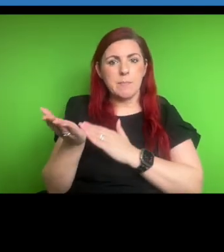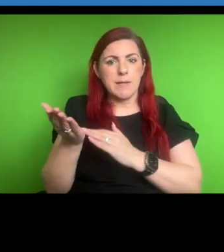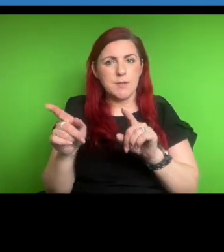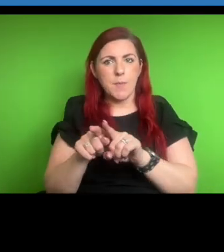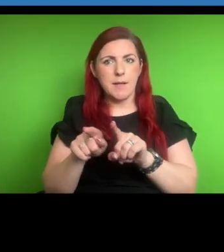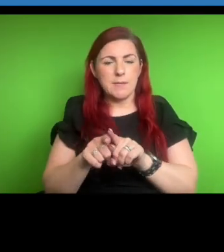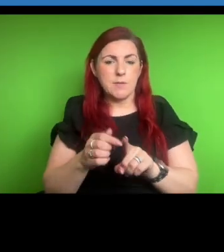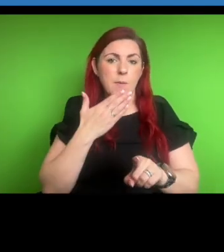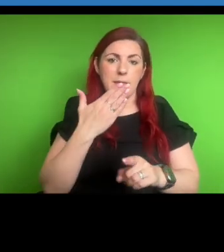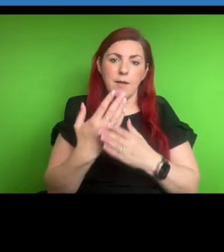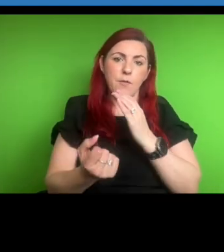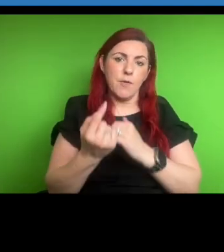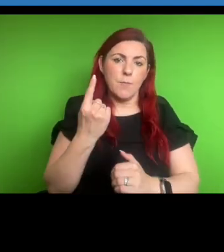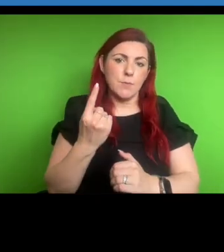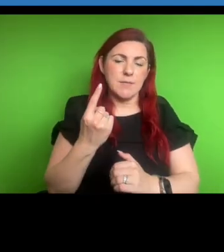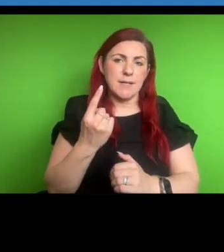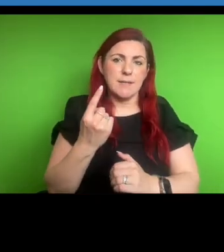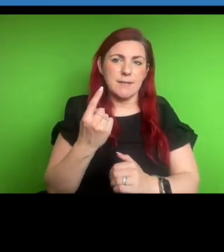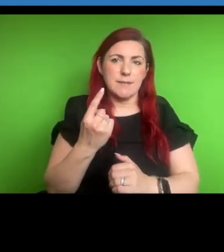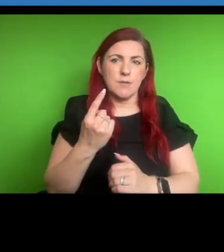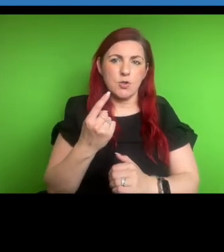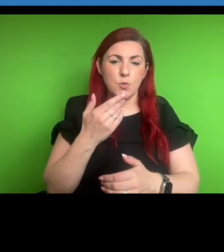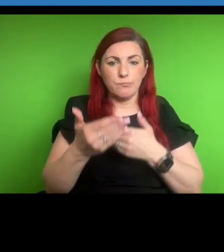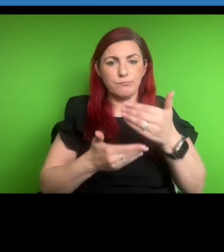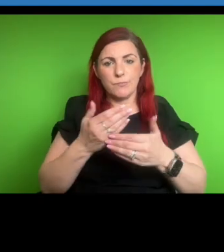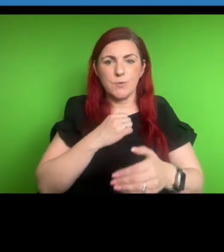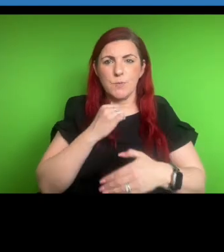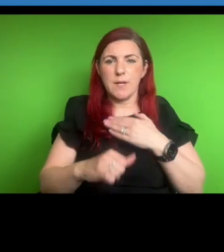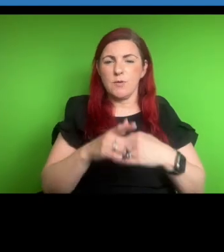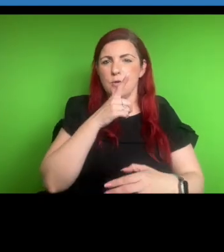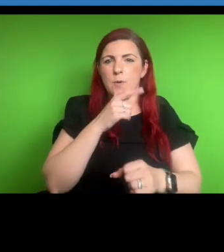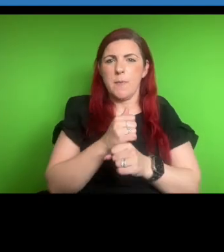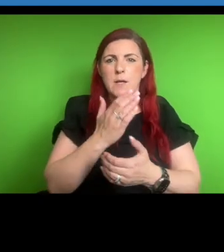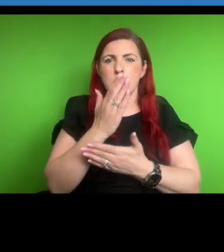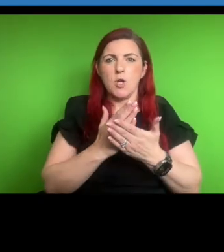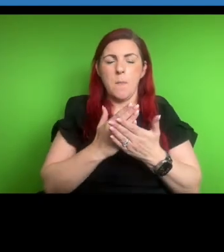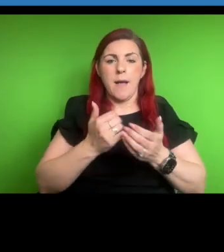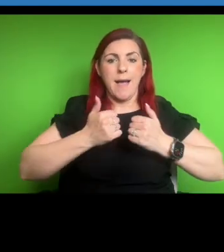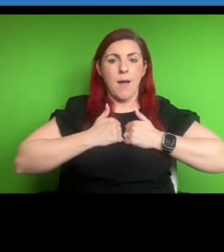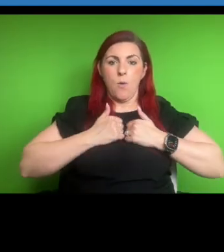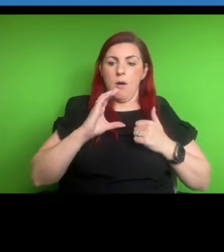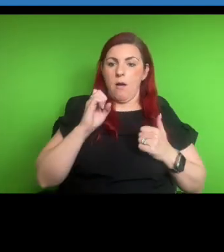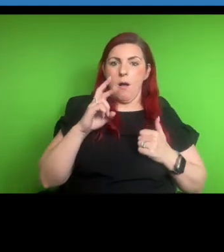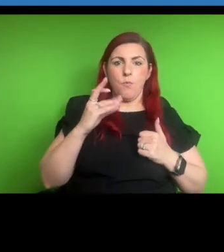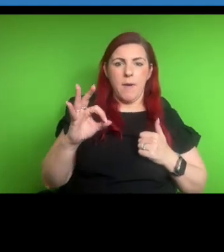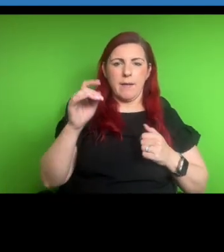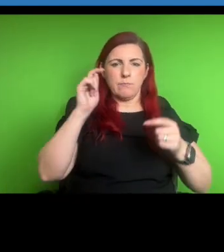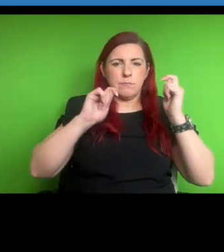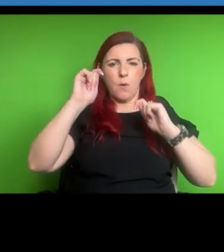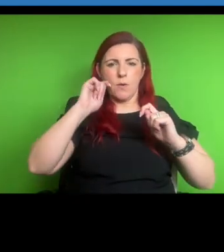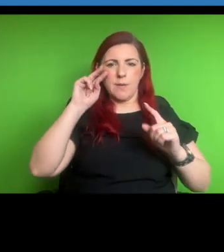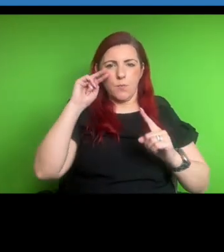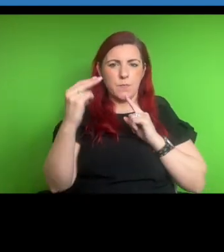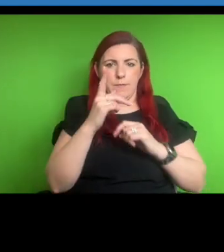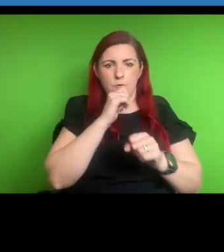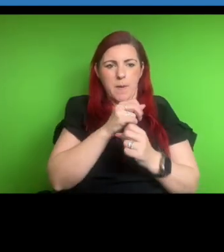to talk to you today about some thoughts that Comreg have on these standards,